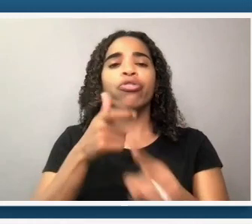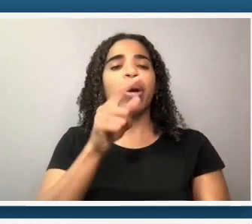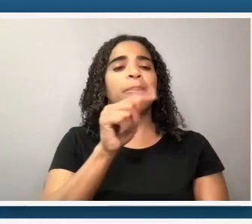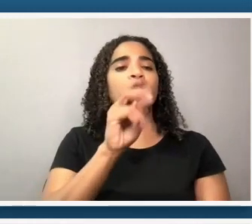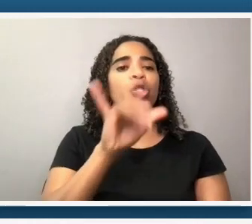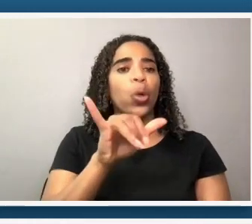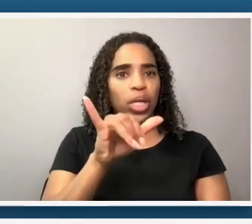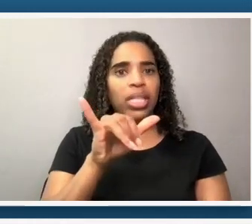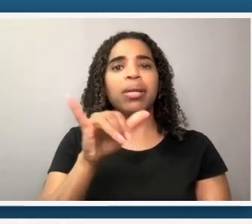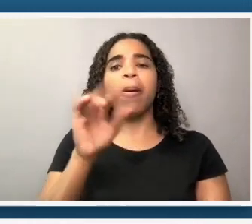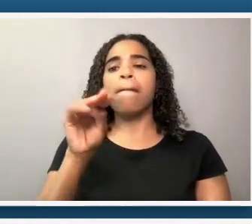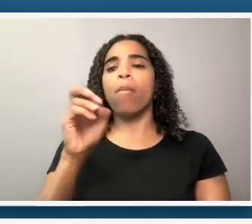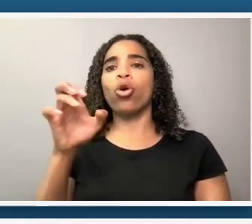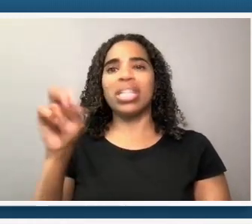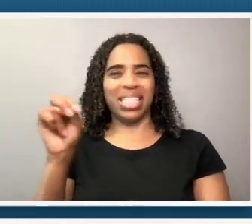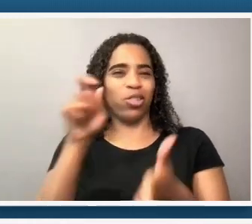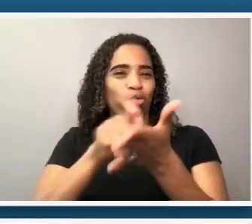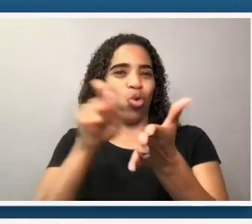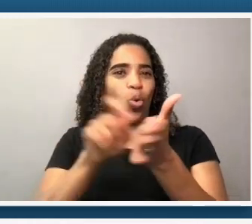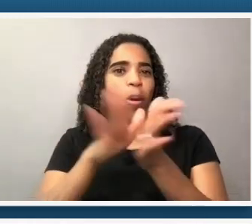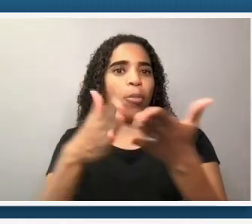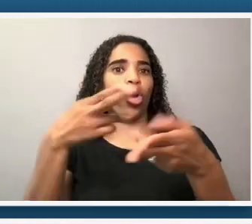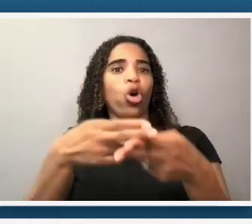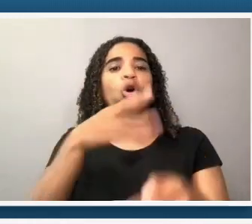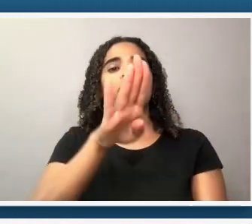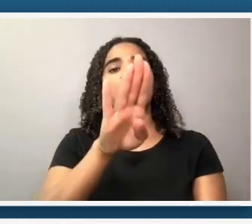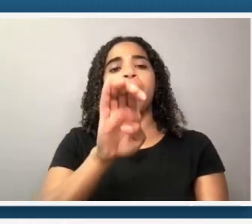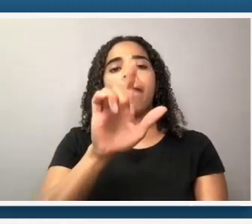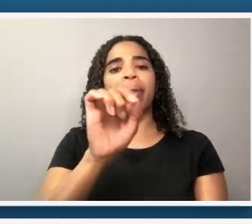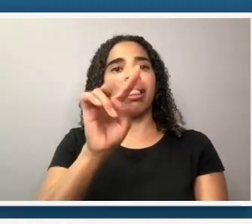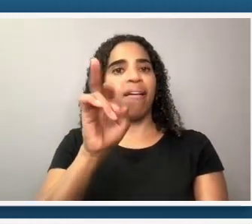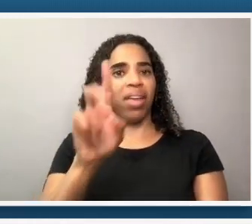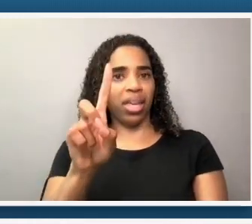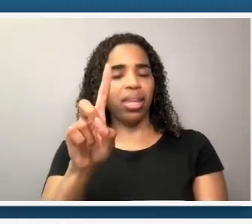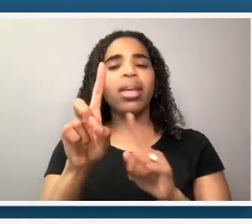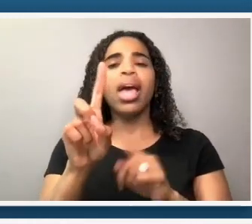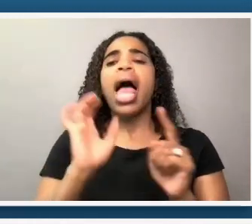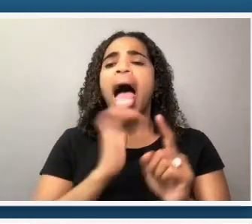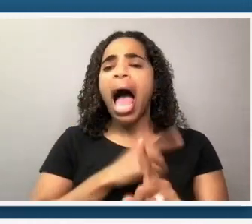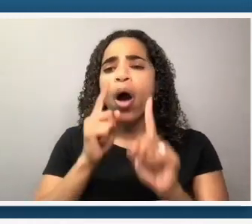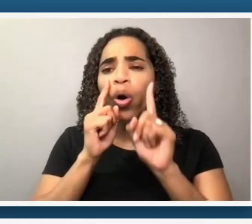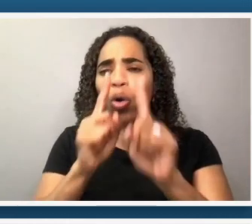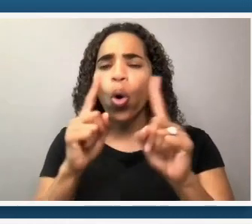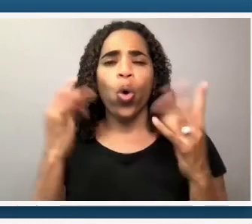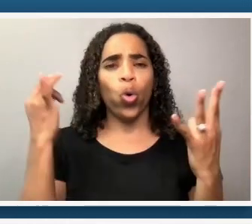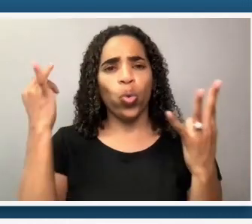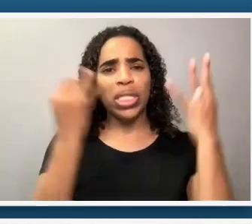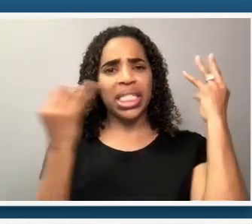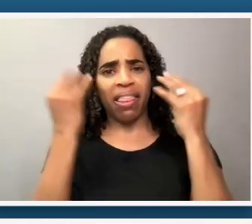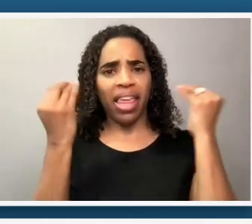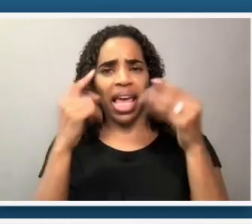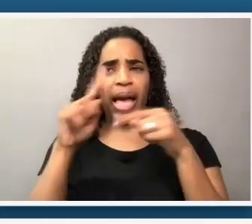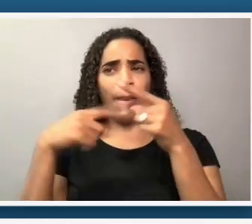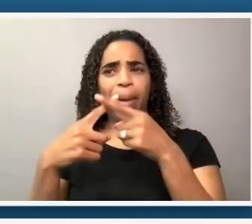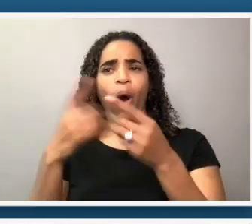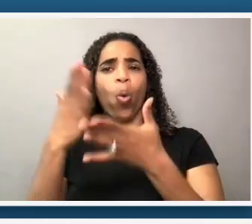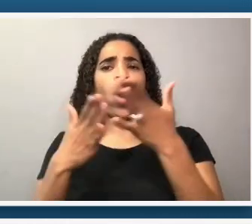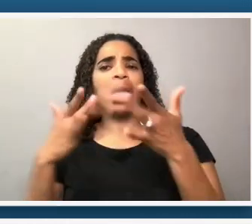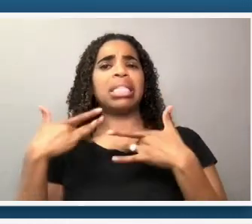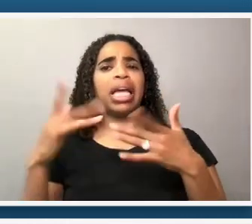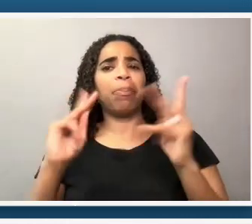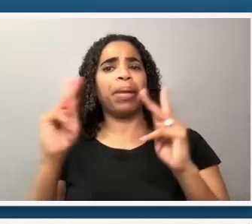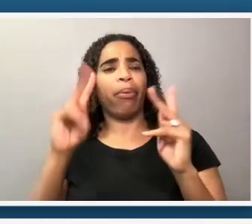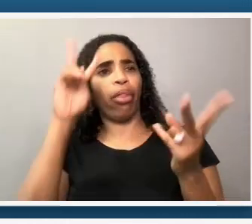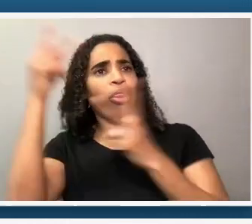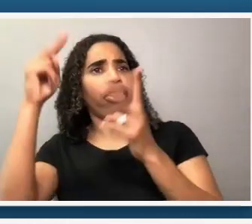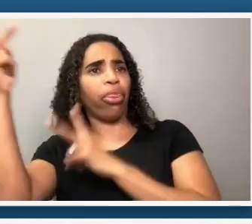Beloved. And in this process, we were trying to help correct some common misconceptions. Oftentimes